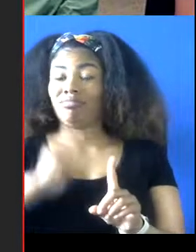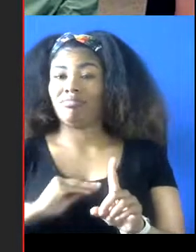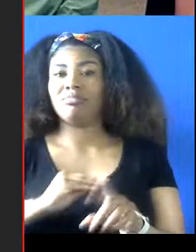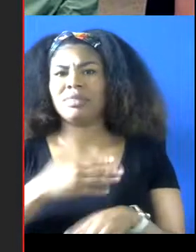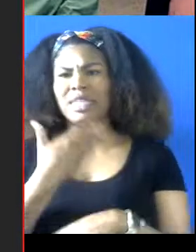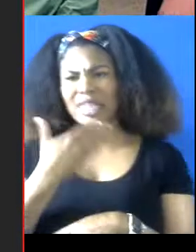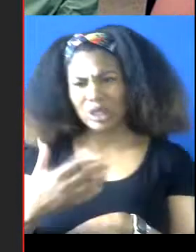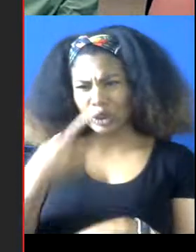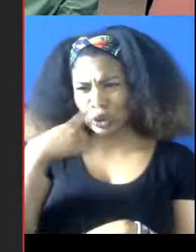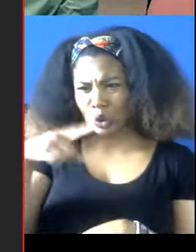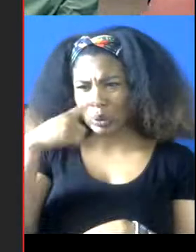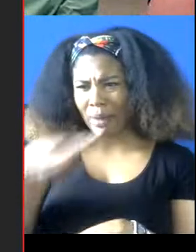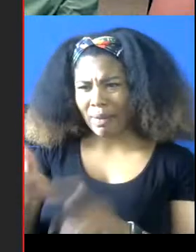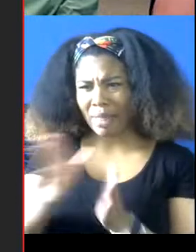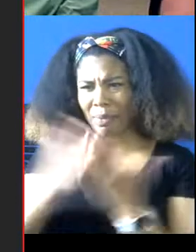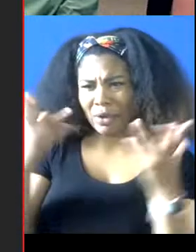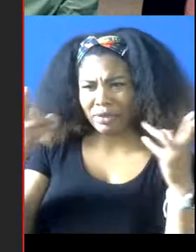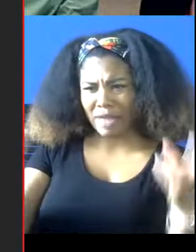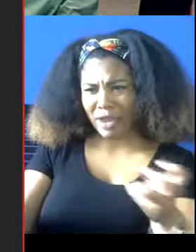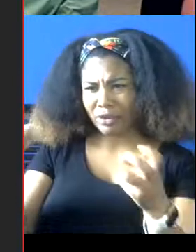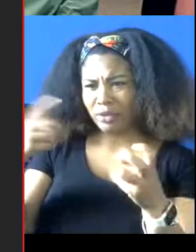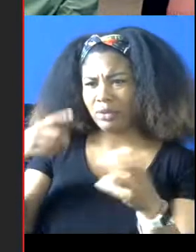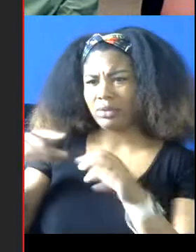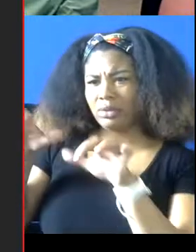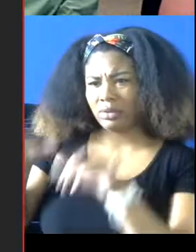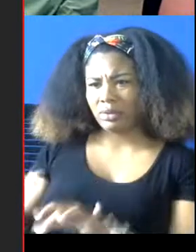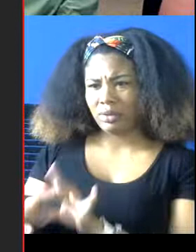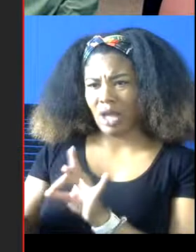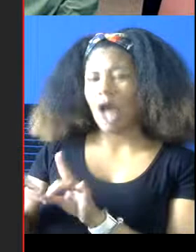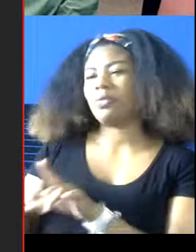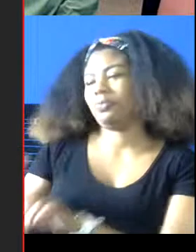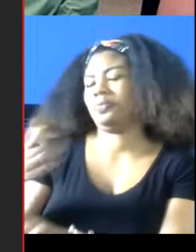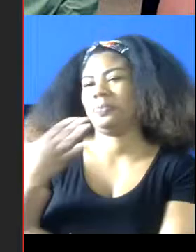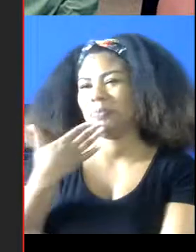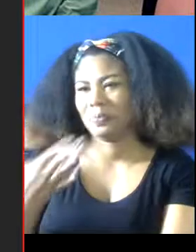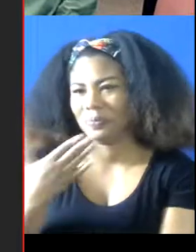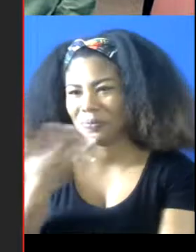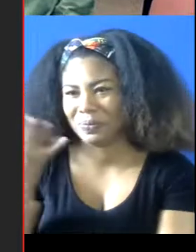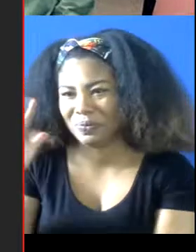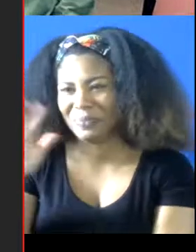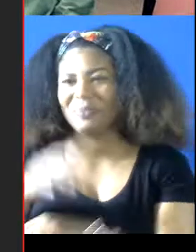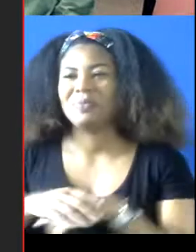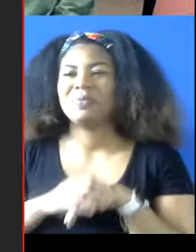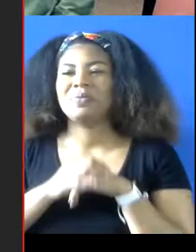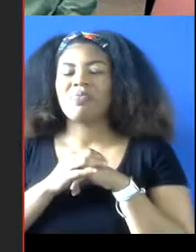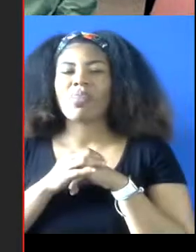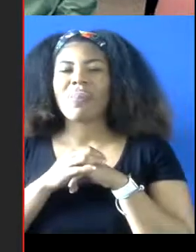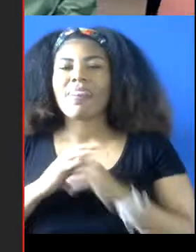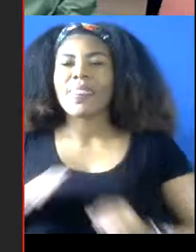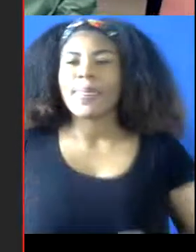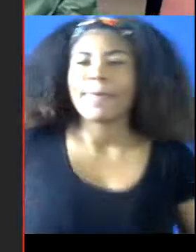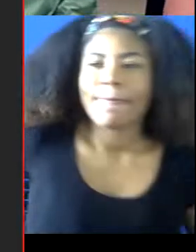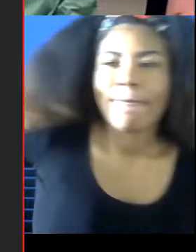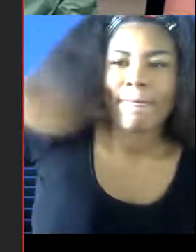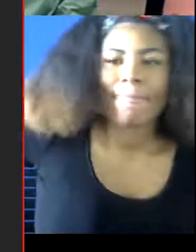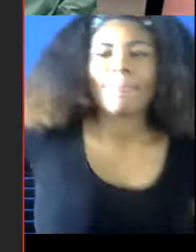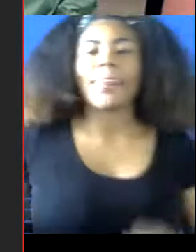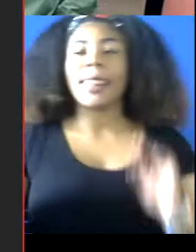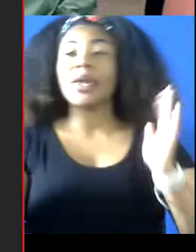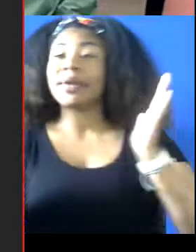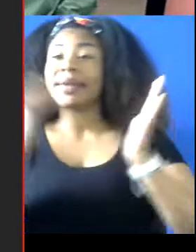name of that book in the chat just so Yes. others can? Oh, okay. So, yeah, thank you. So again, this whole idea of